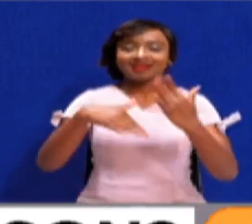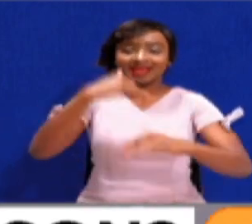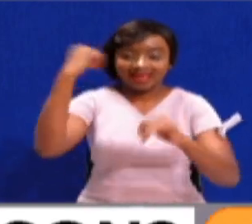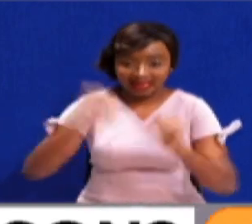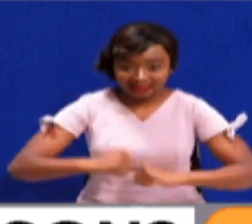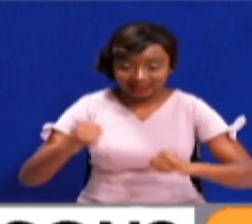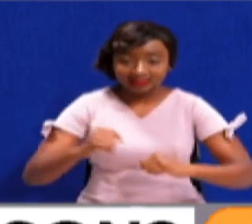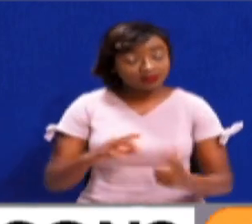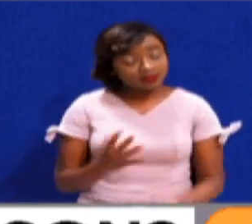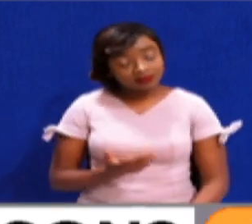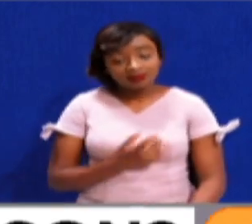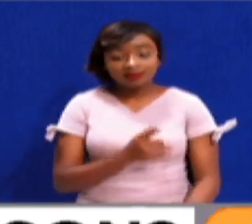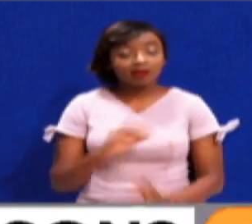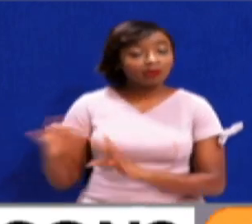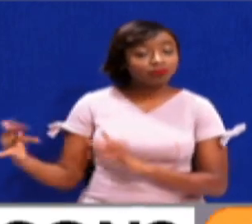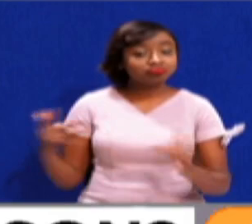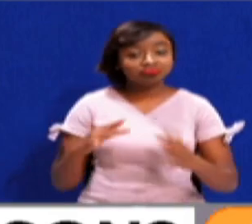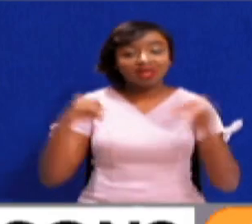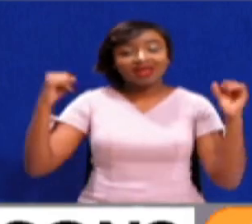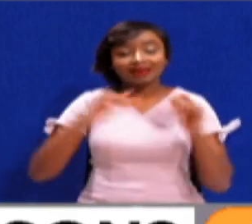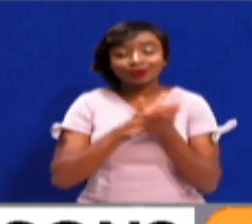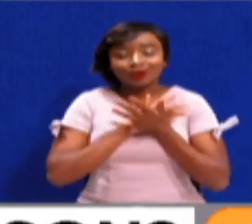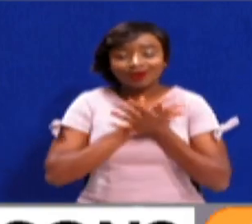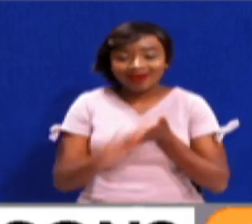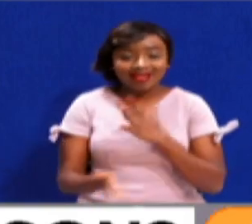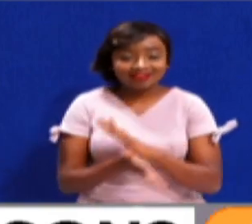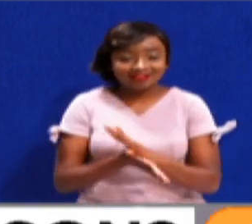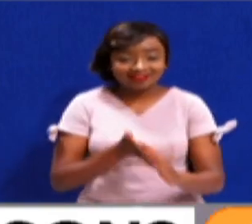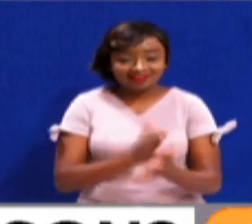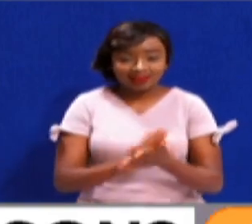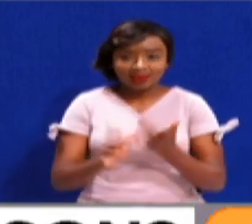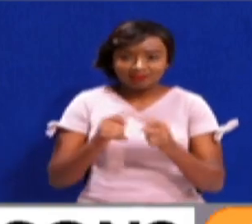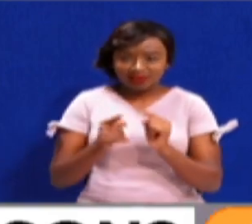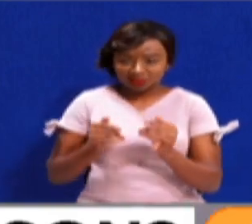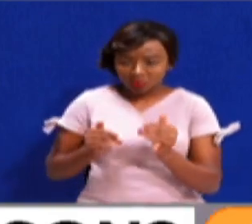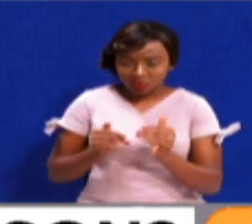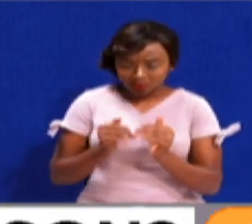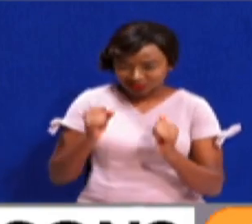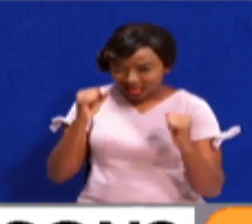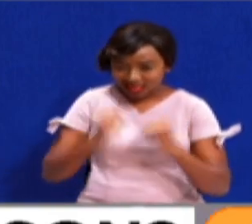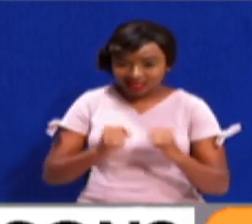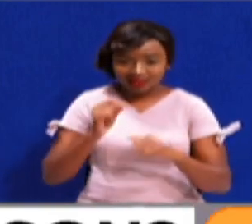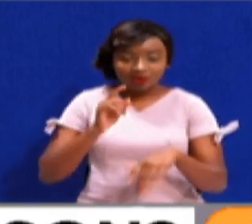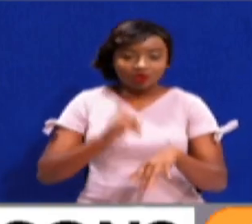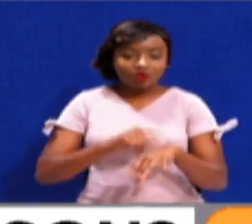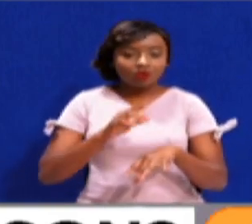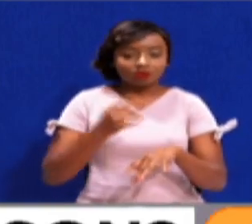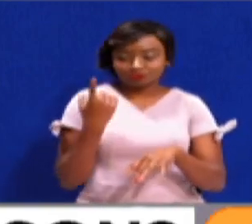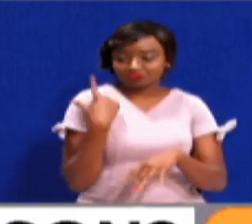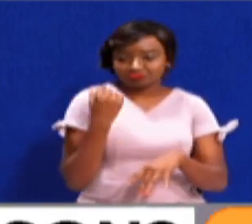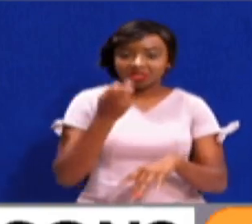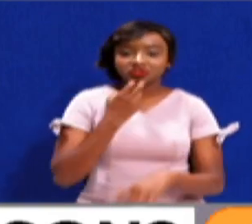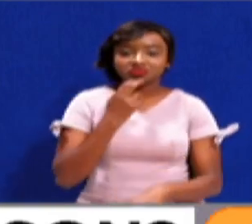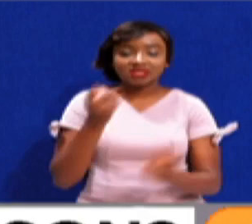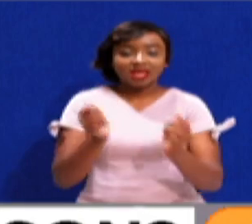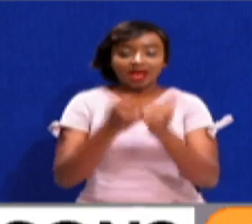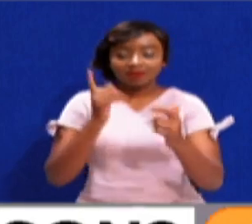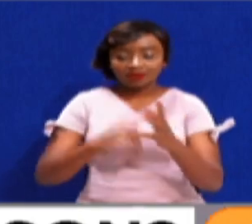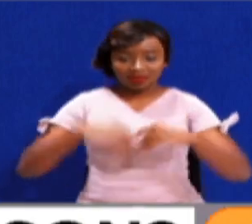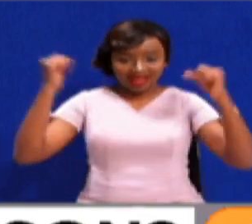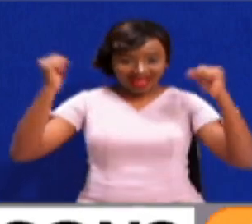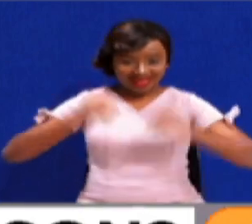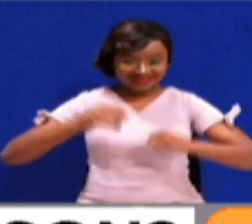they disagree, they quarrel, but they don't agree on anything. At least the closest they have come to agree on something is what happened on Tuesday when they agreed